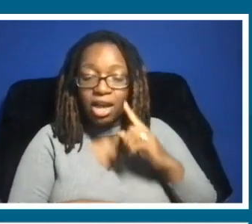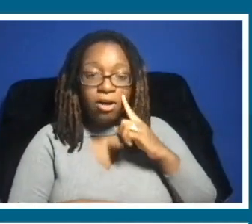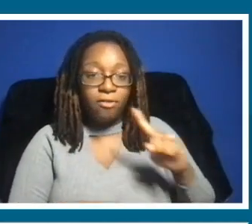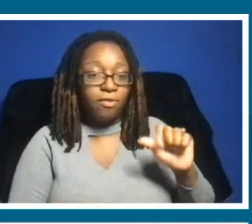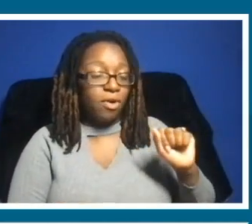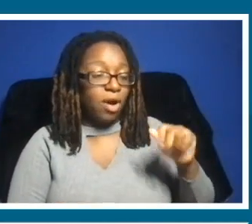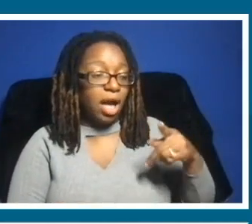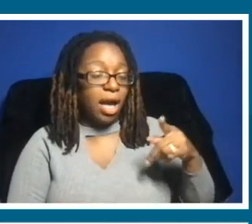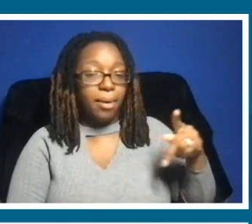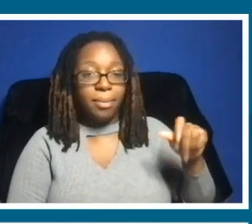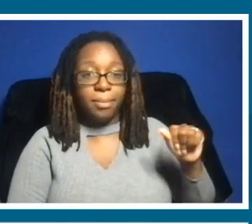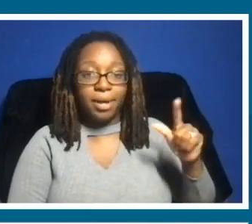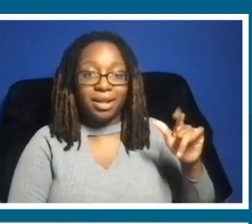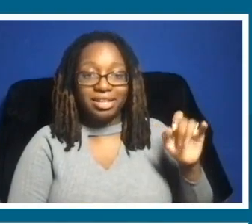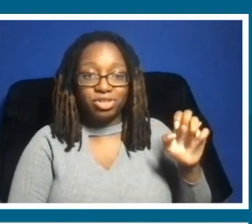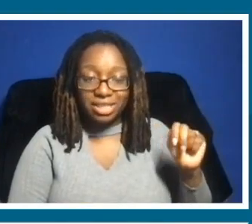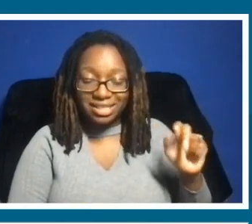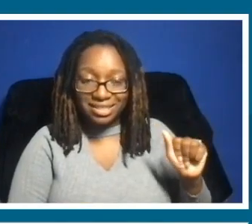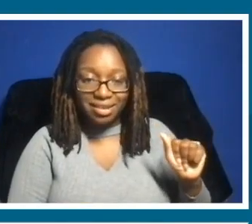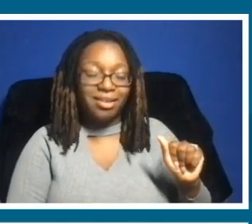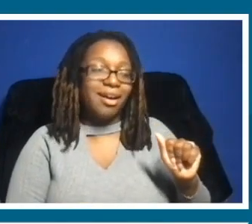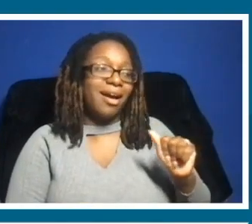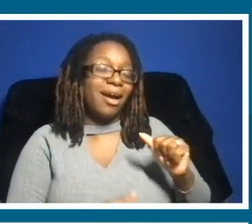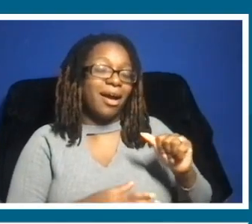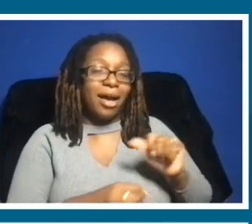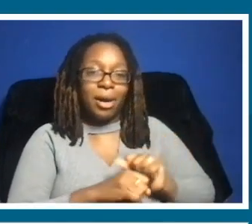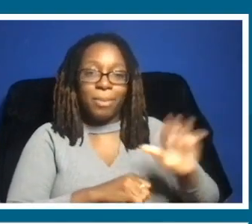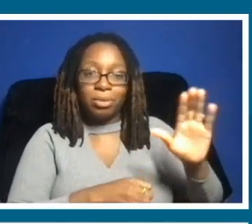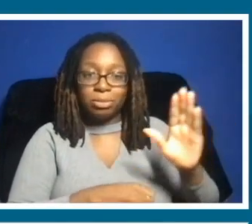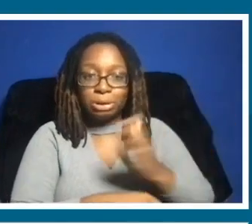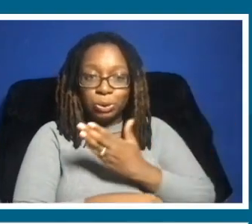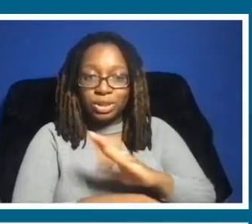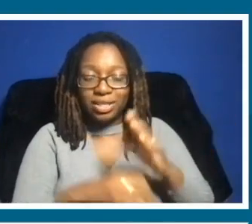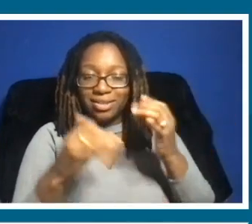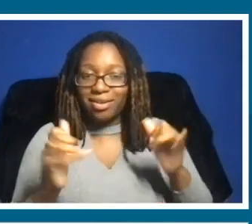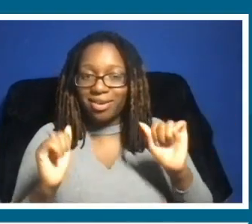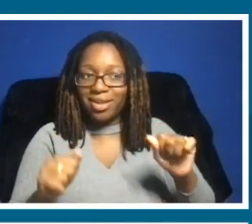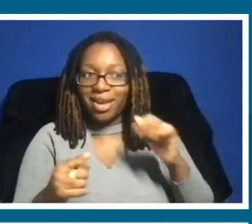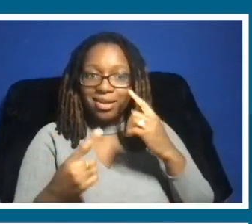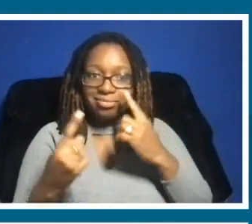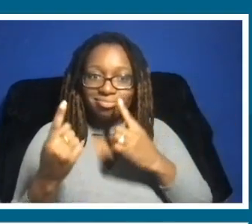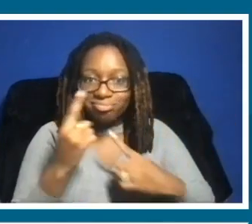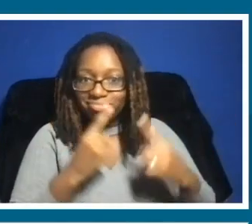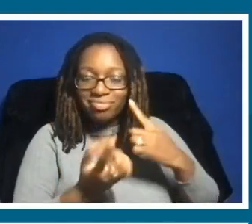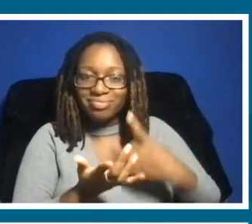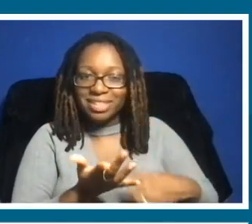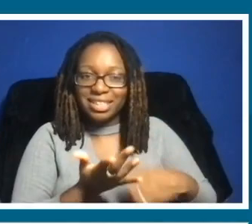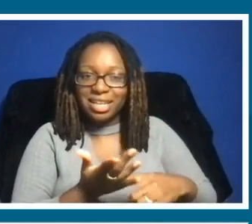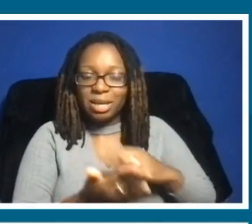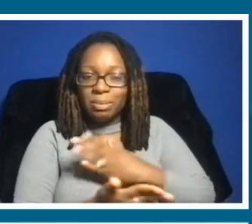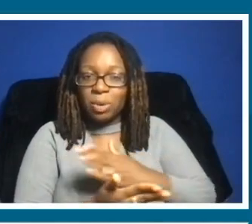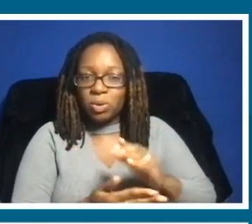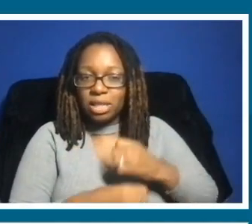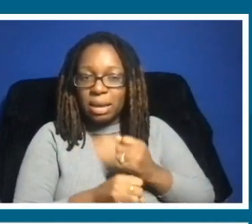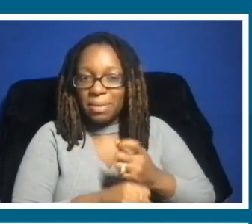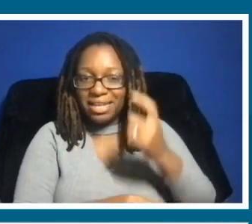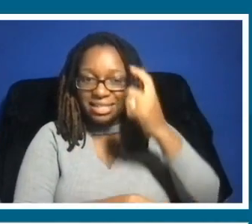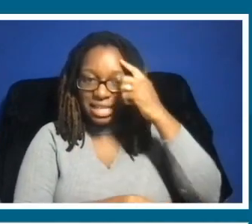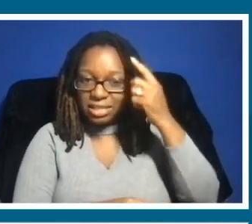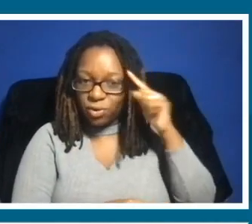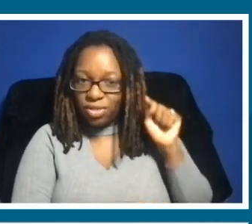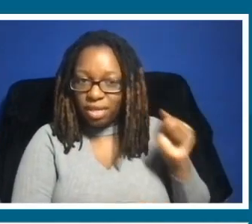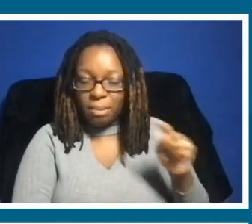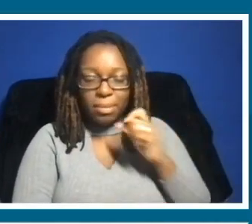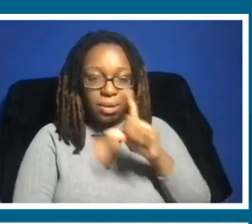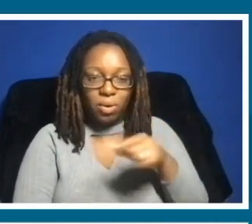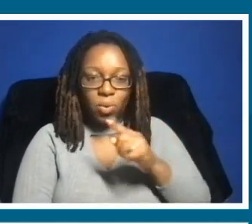mountain music, my students can discuss culture in a way that makes sense to them and goes beyond their individual family customs.